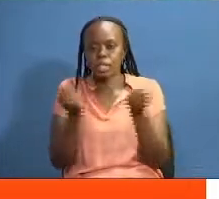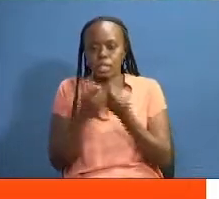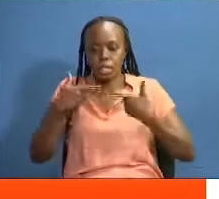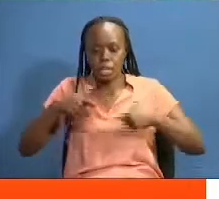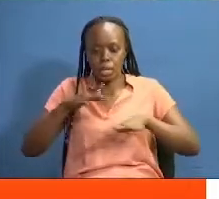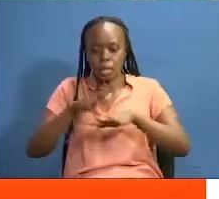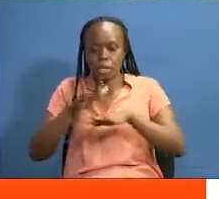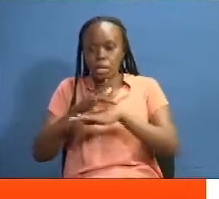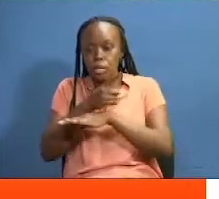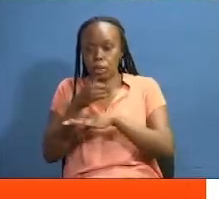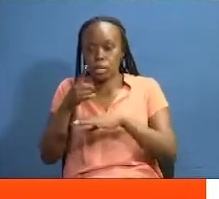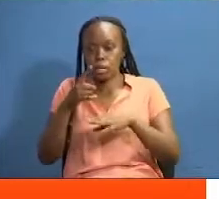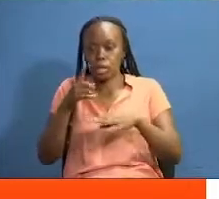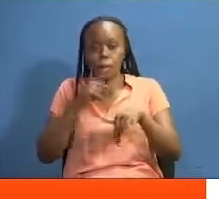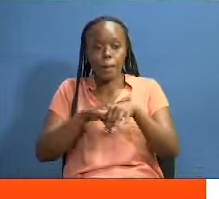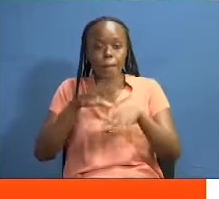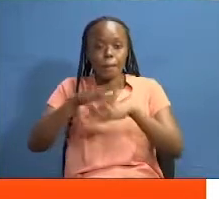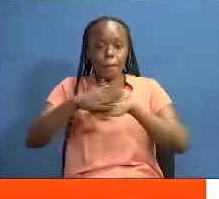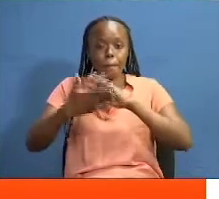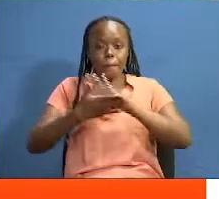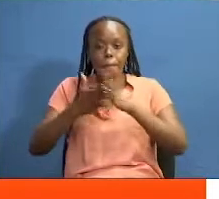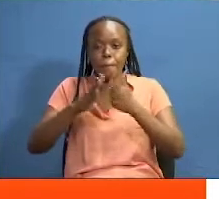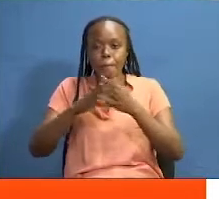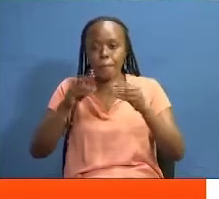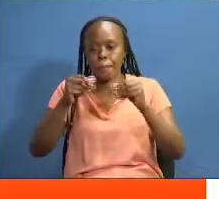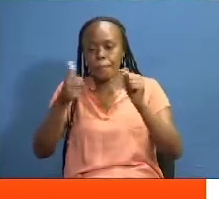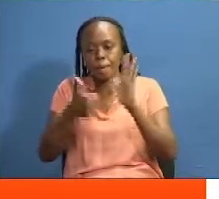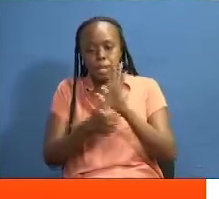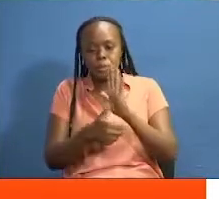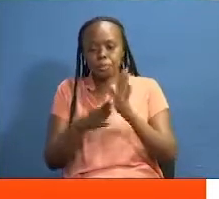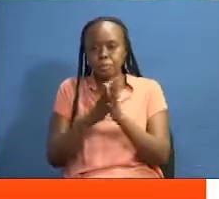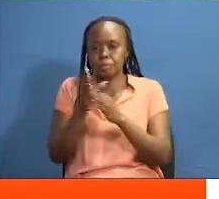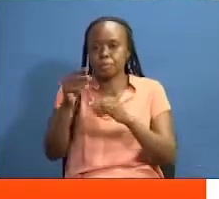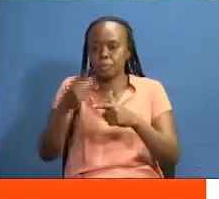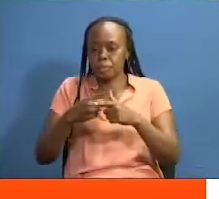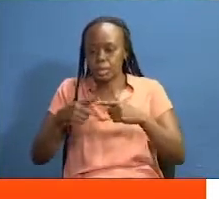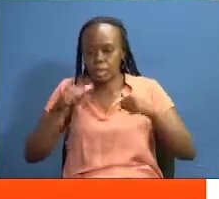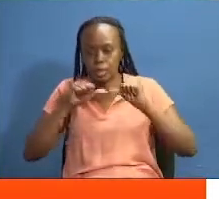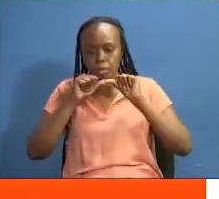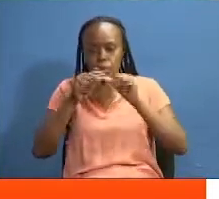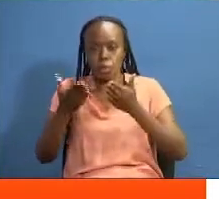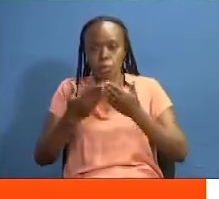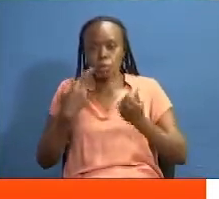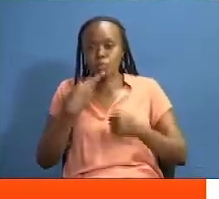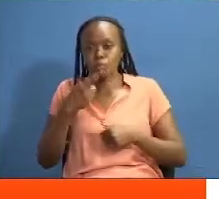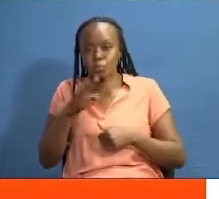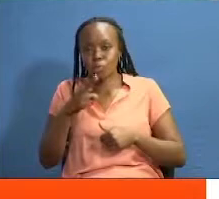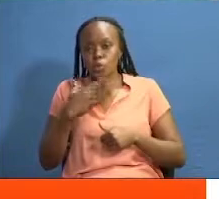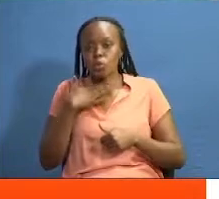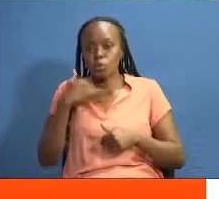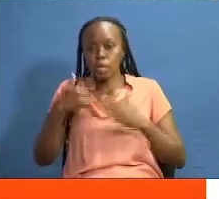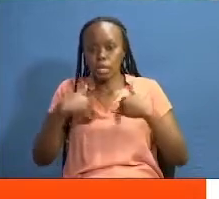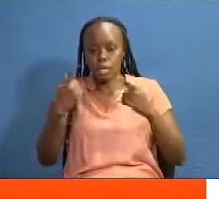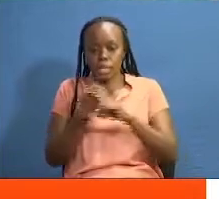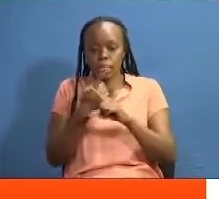me advise you outside there, till you become a problem solver, then you'll still remain where you are. I want us to have a